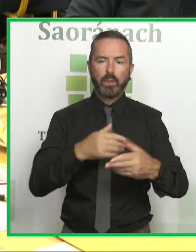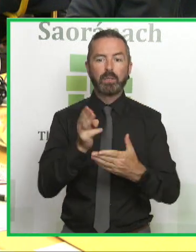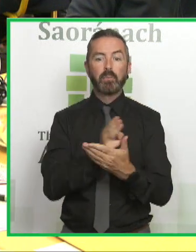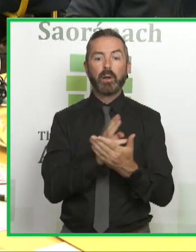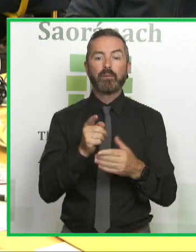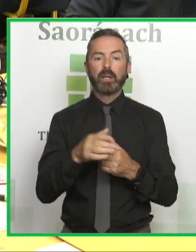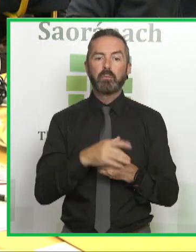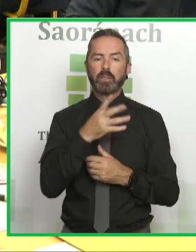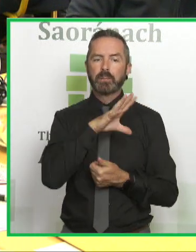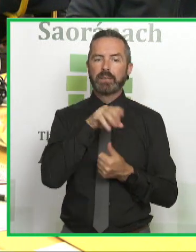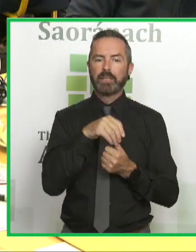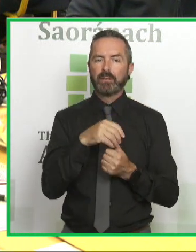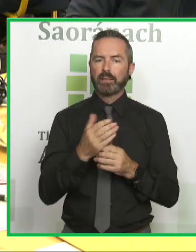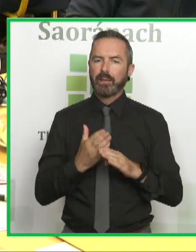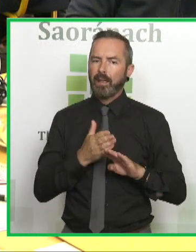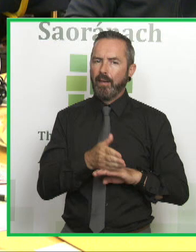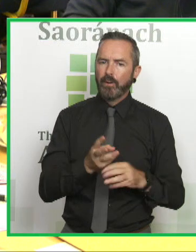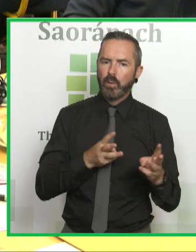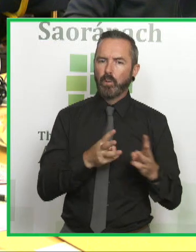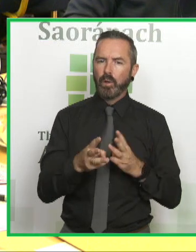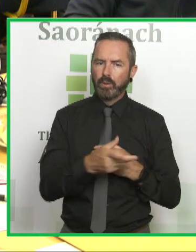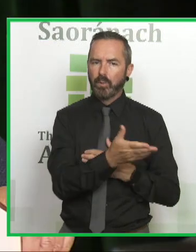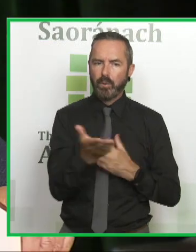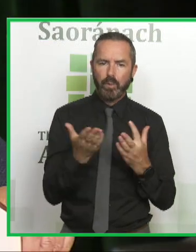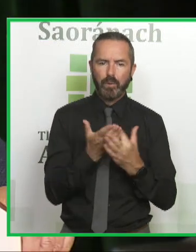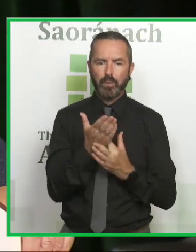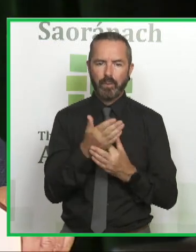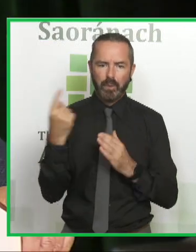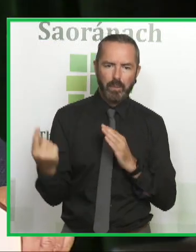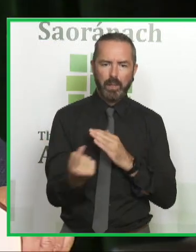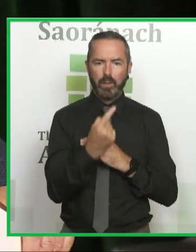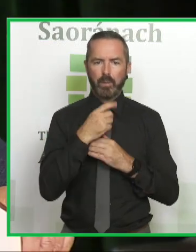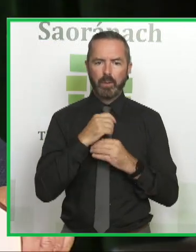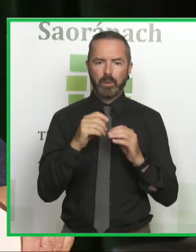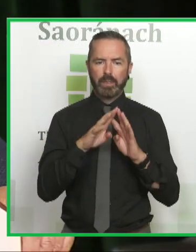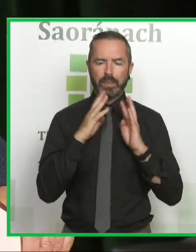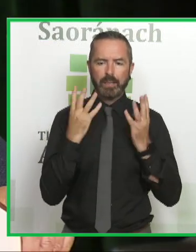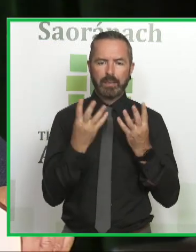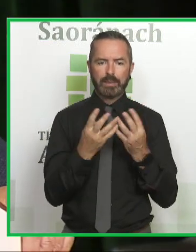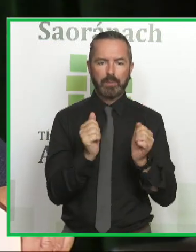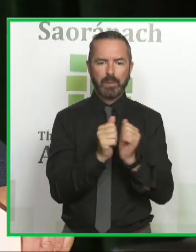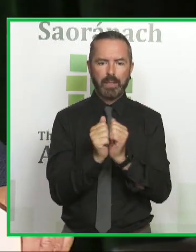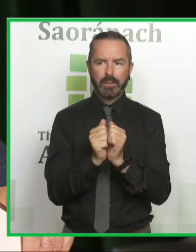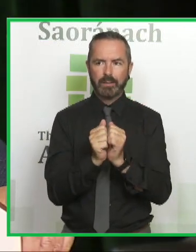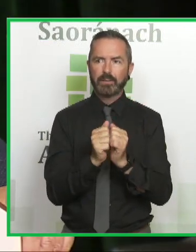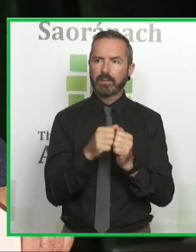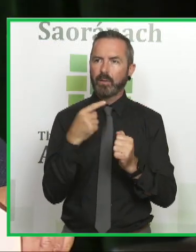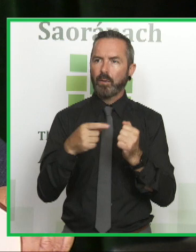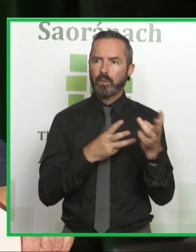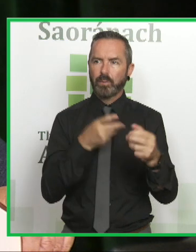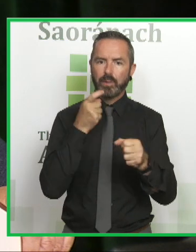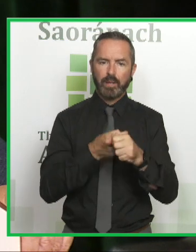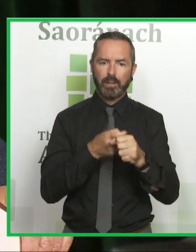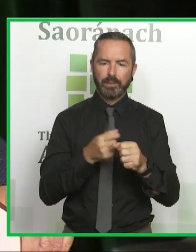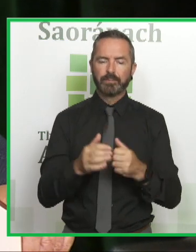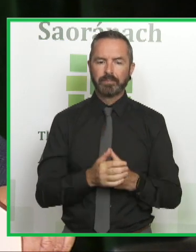but particularly the effort and the work and the throughput that you go through coming up to these Assembly meetings, in the time coming up to the Assembly meetings, travelling to the